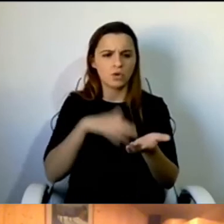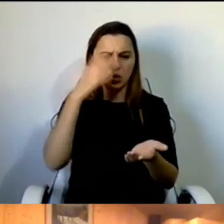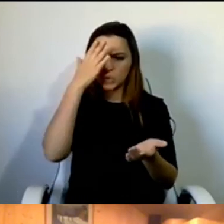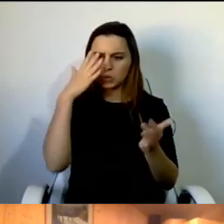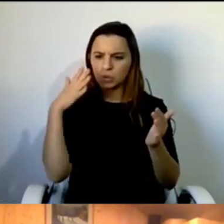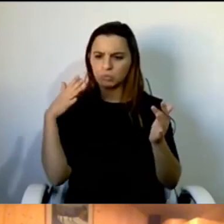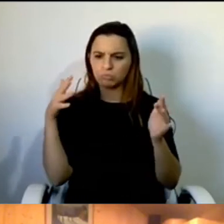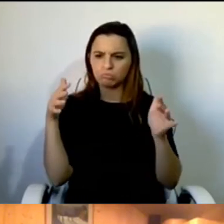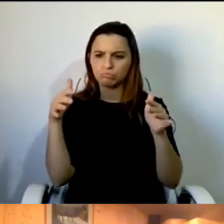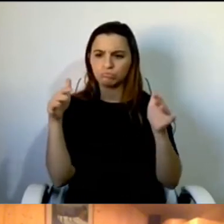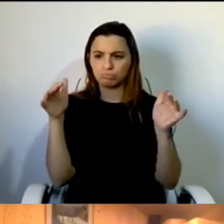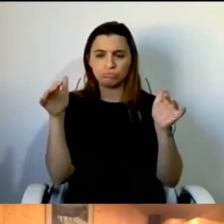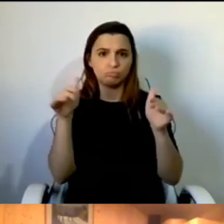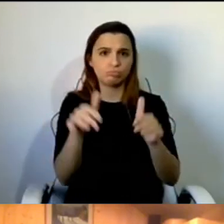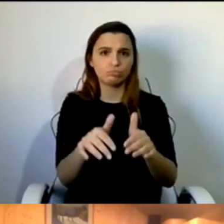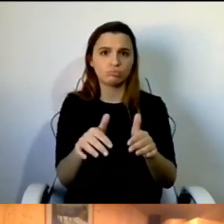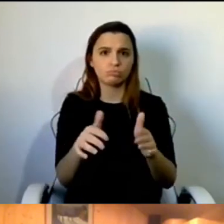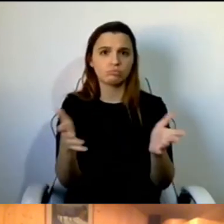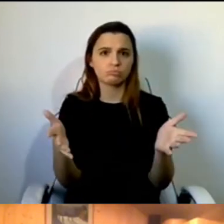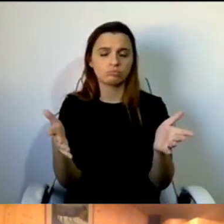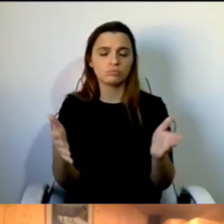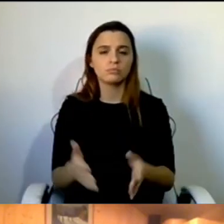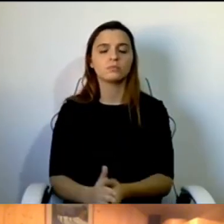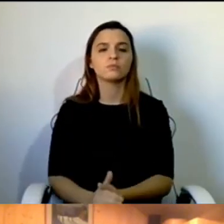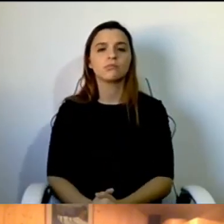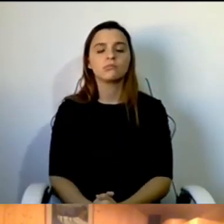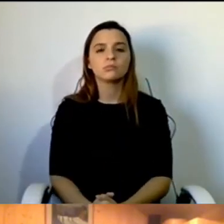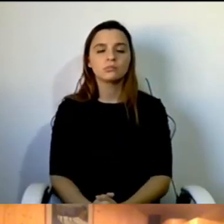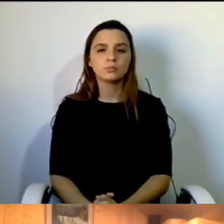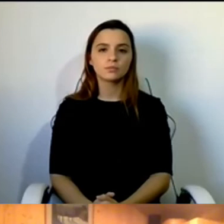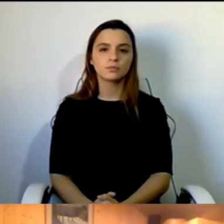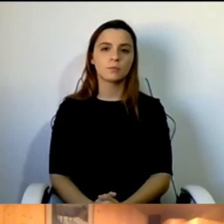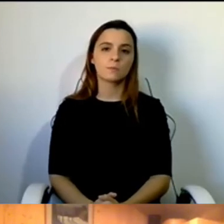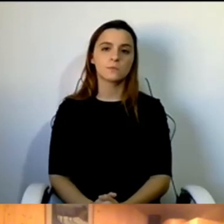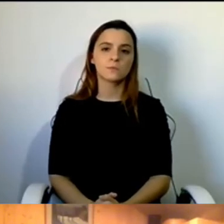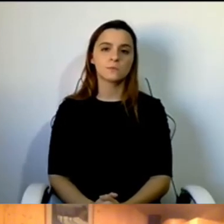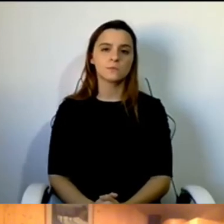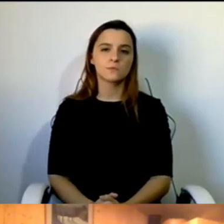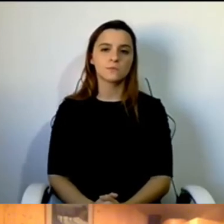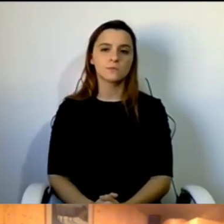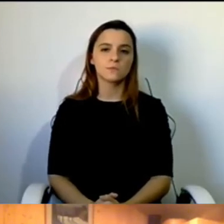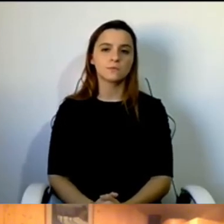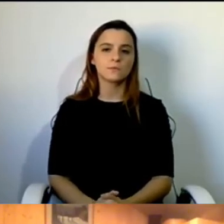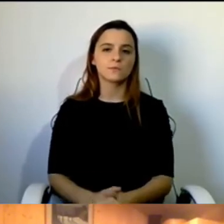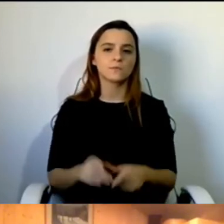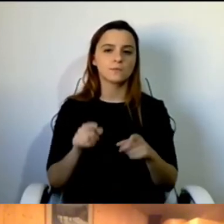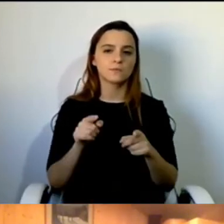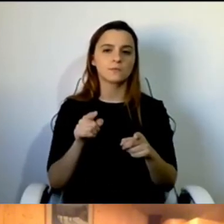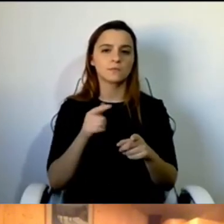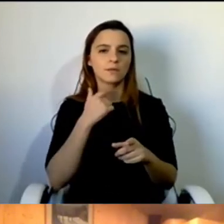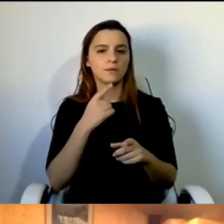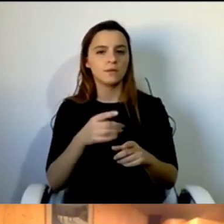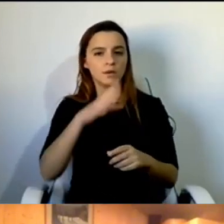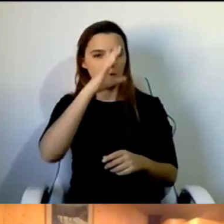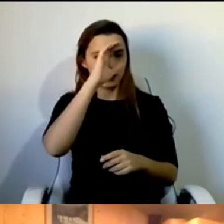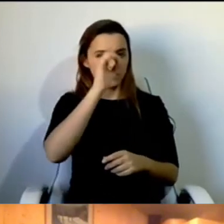the social insurance agency themselves told the government in 2017, in the